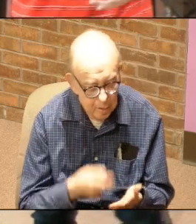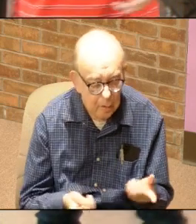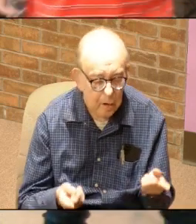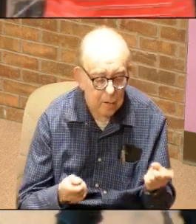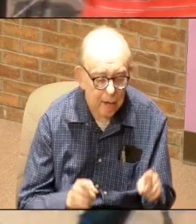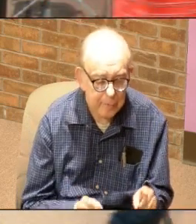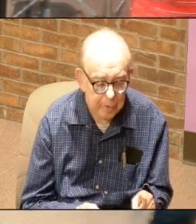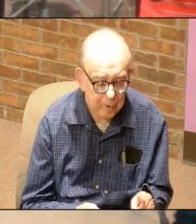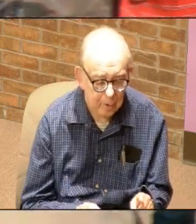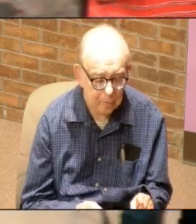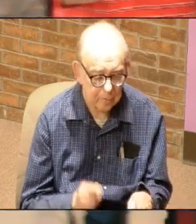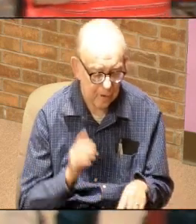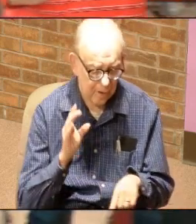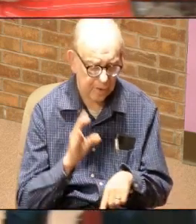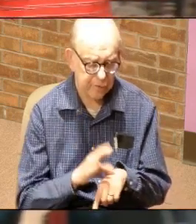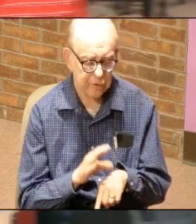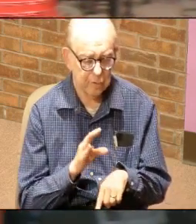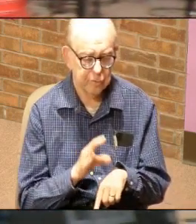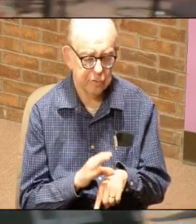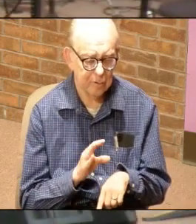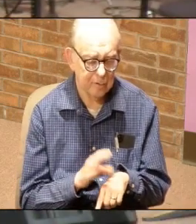to happen? The church